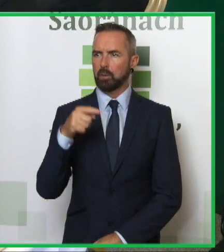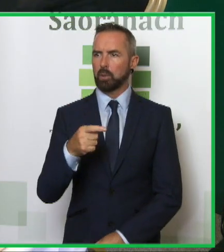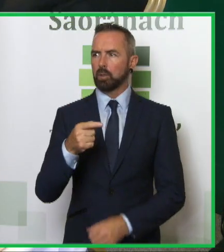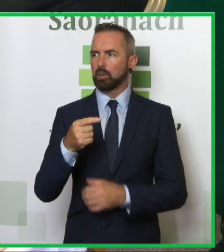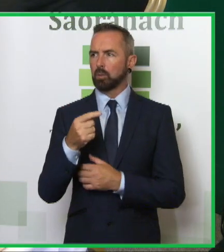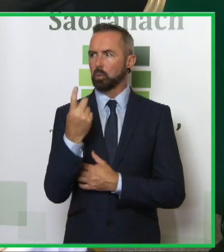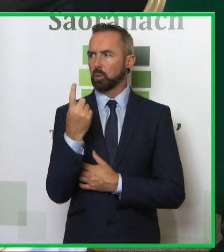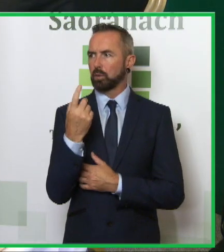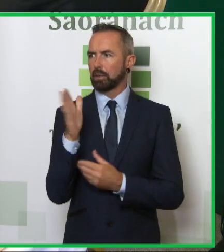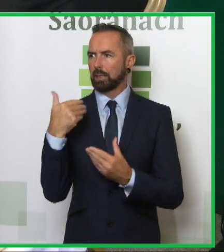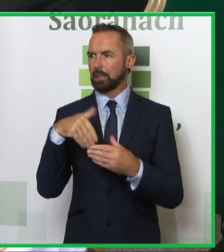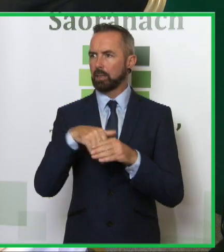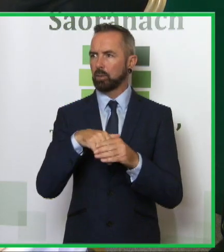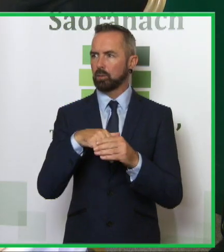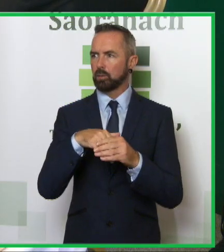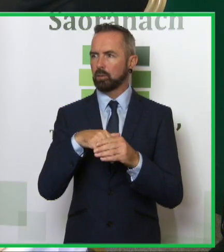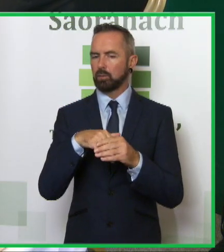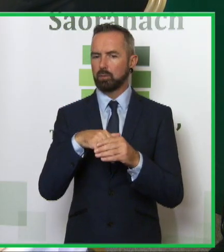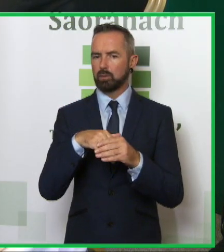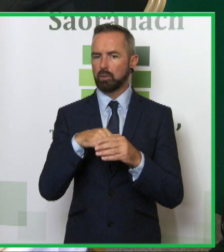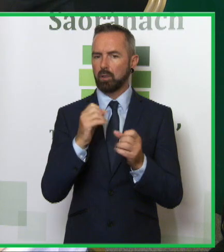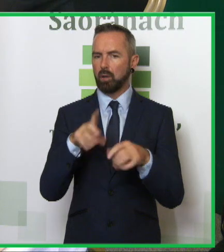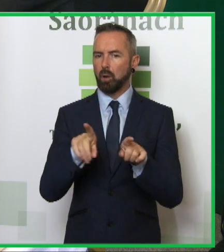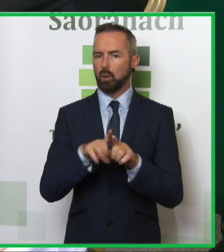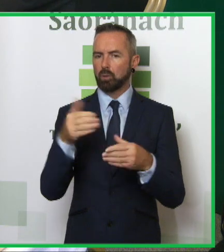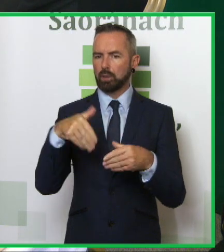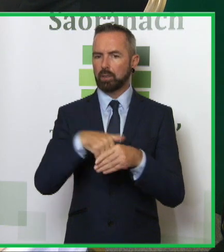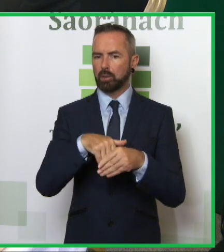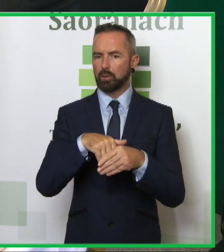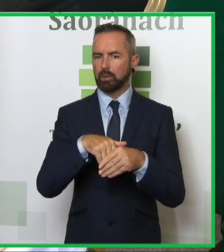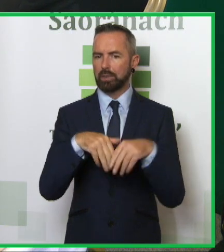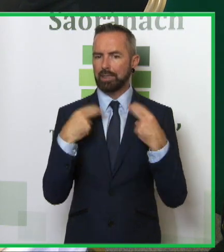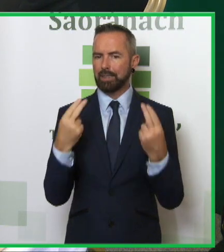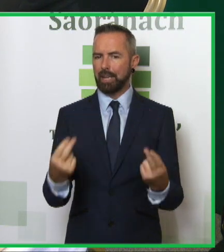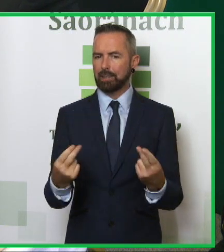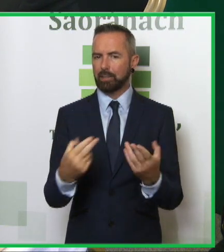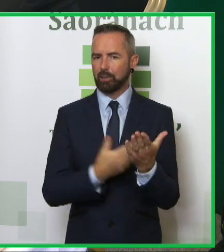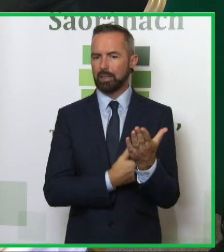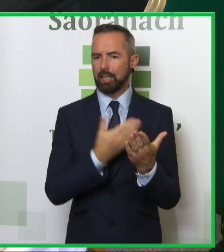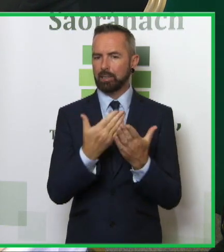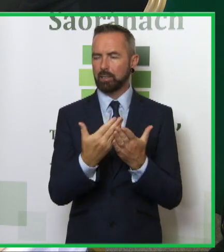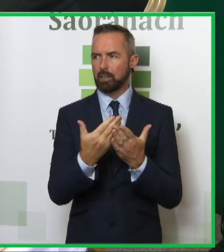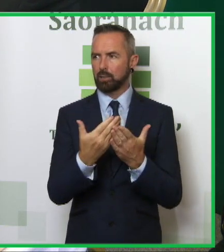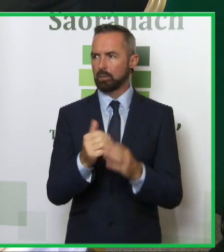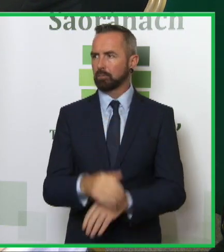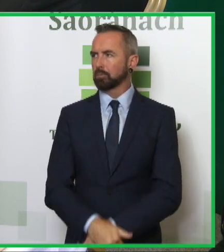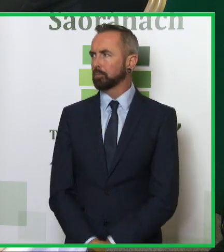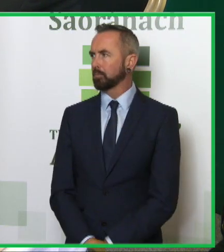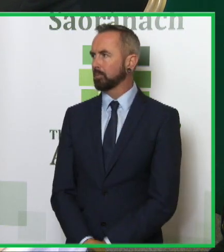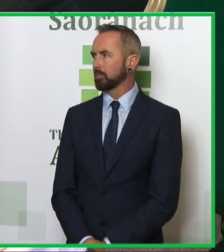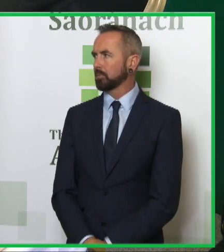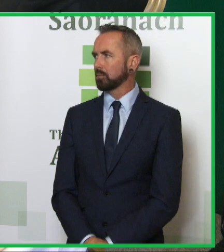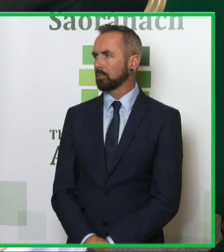3.1 that we would include reference, also including the necessary legislation. In